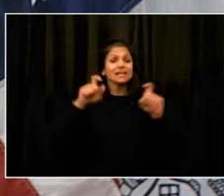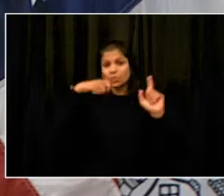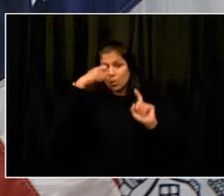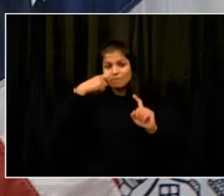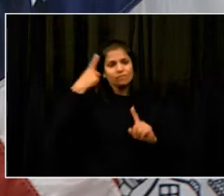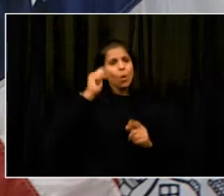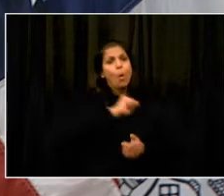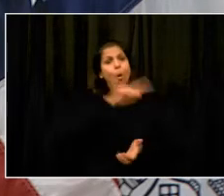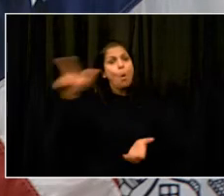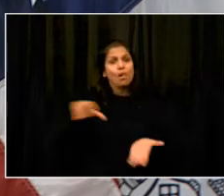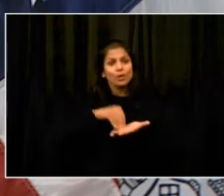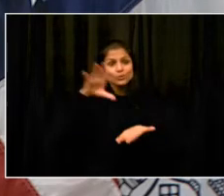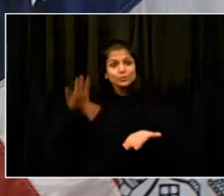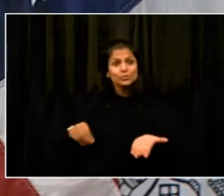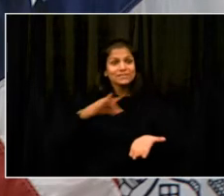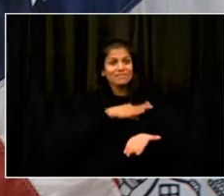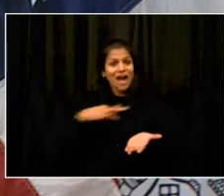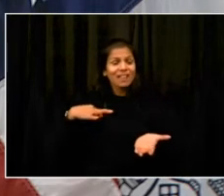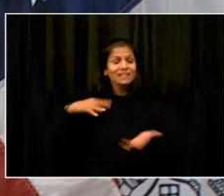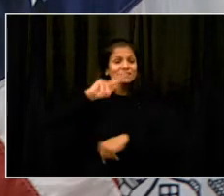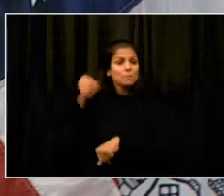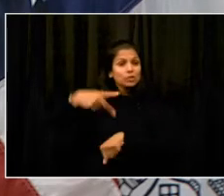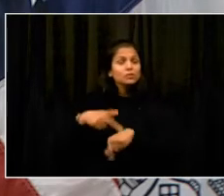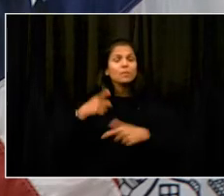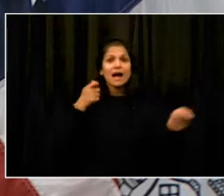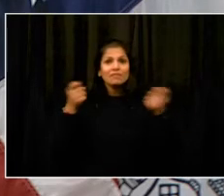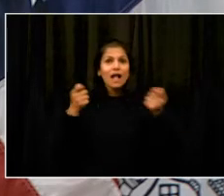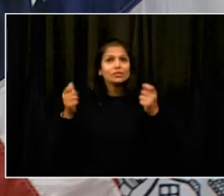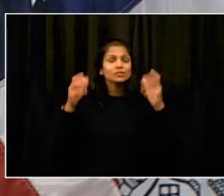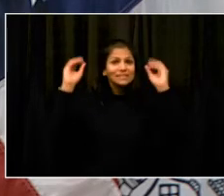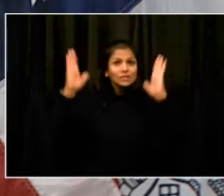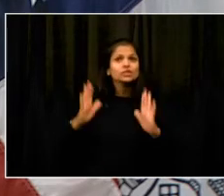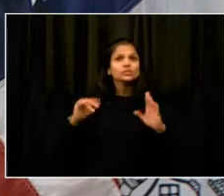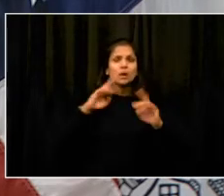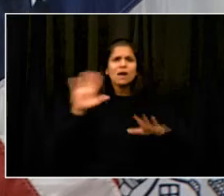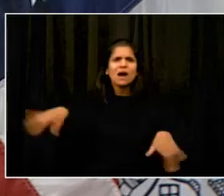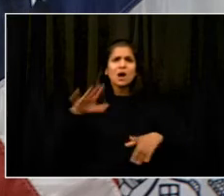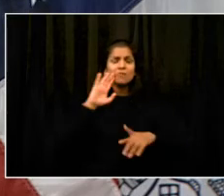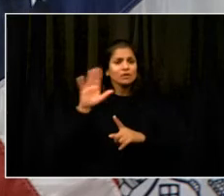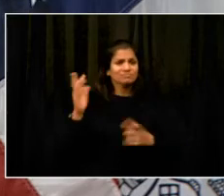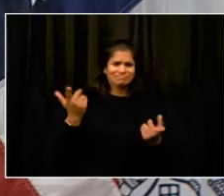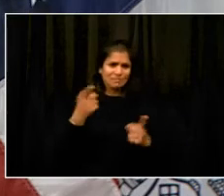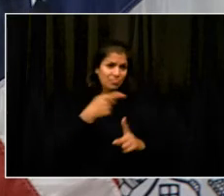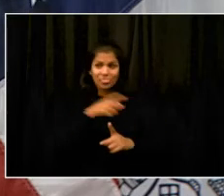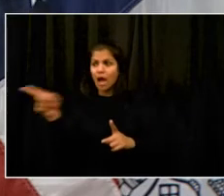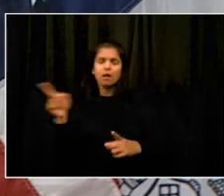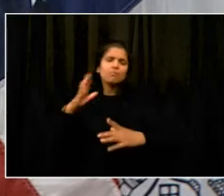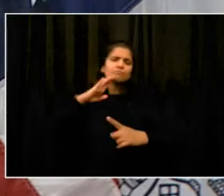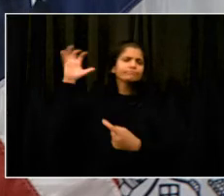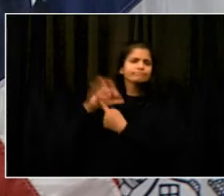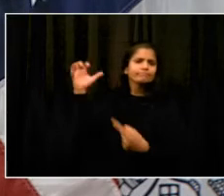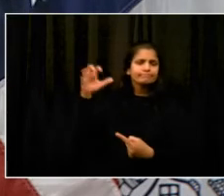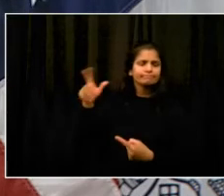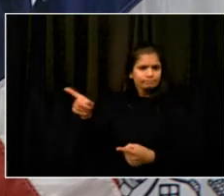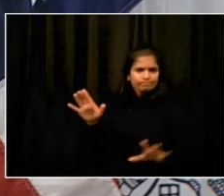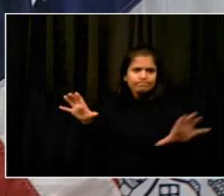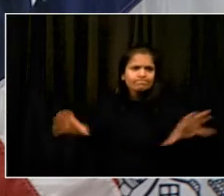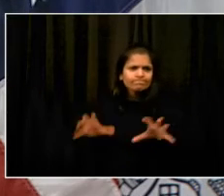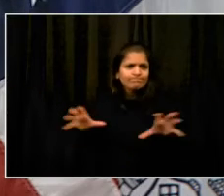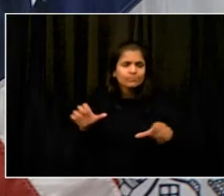So this is what we're going to be doing for the duration. We'll follow any state guidance for sure, but I